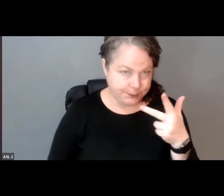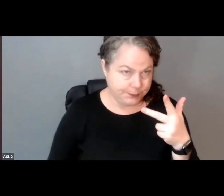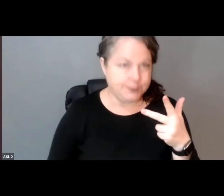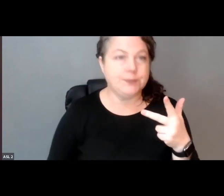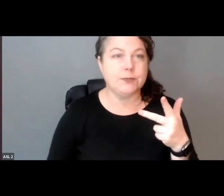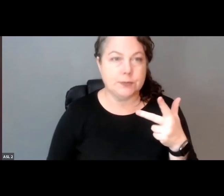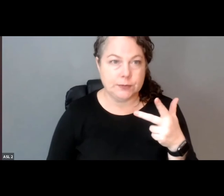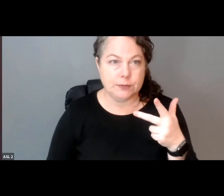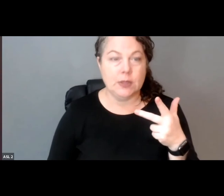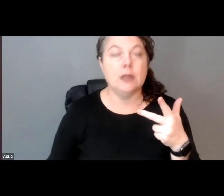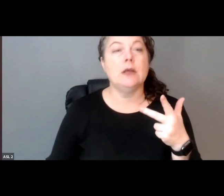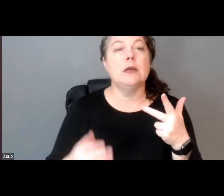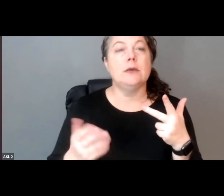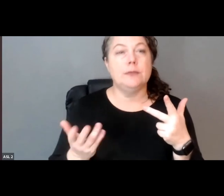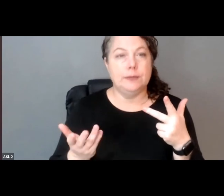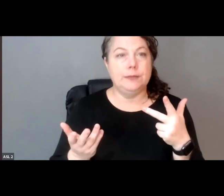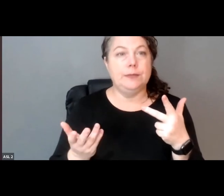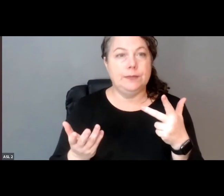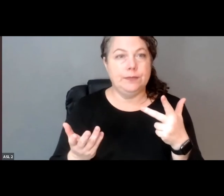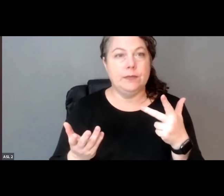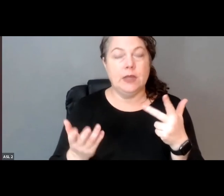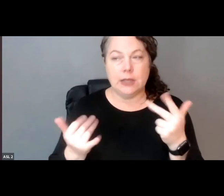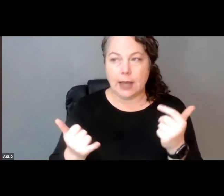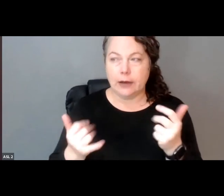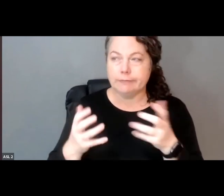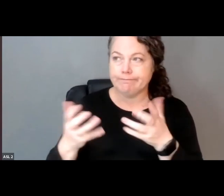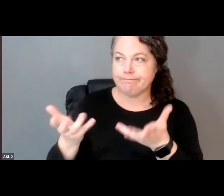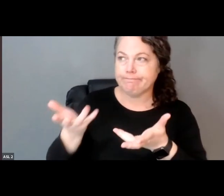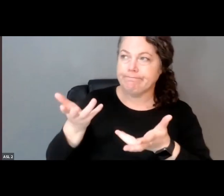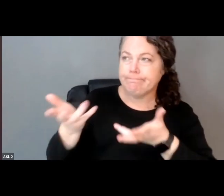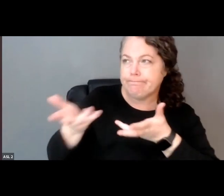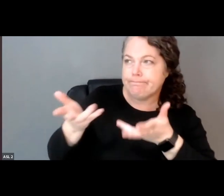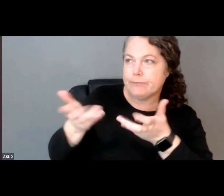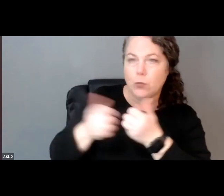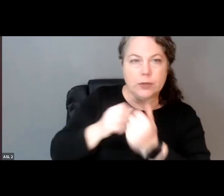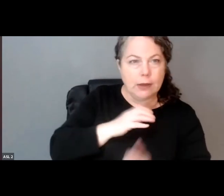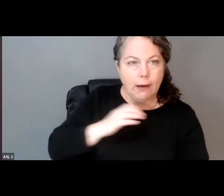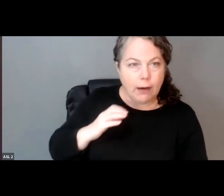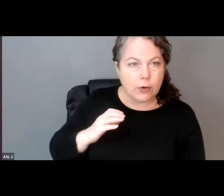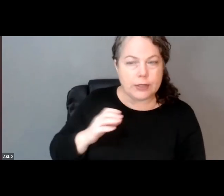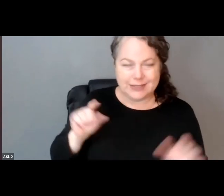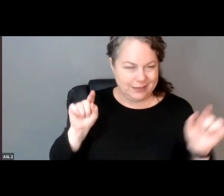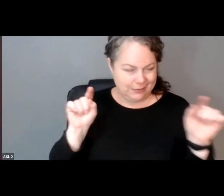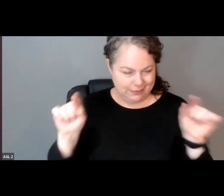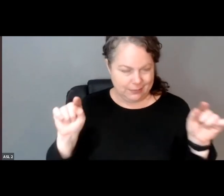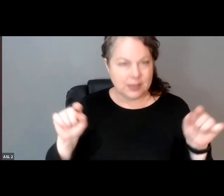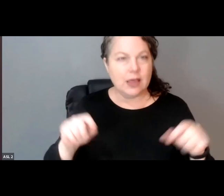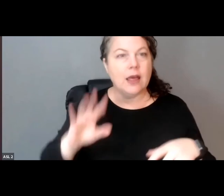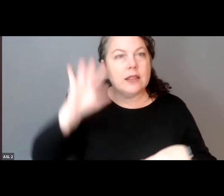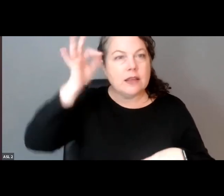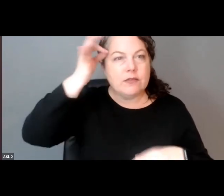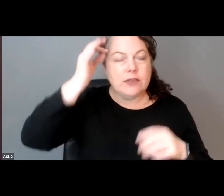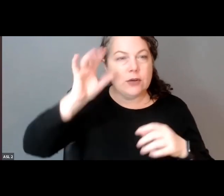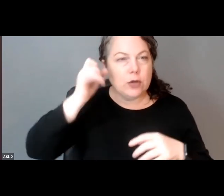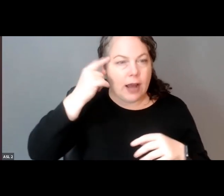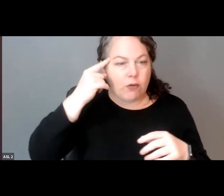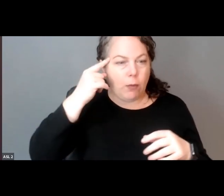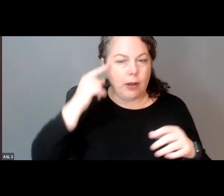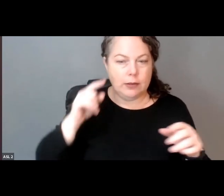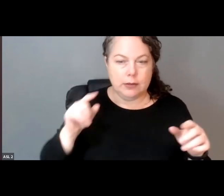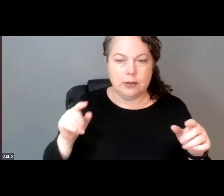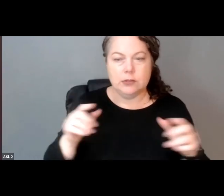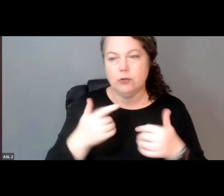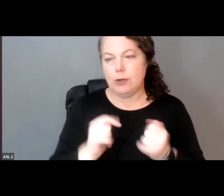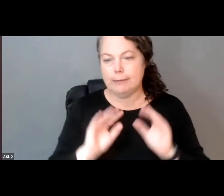As we work with Congress and the federal government to implement legislation and